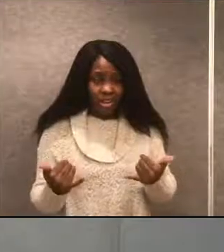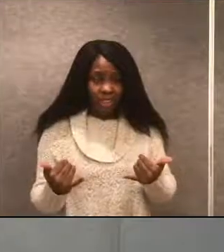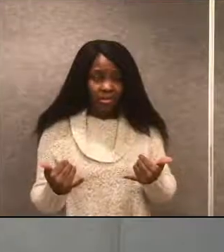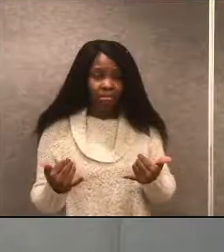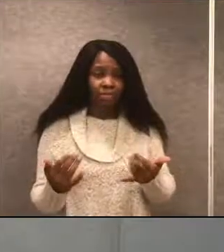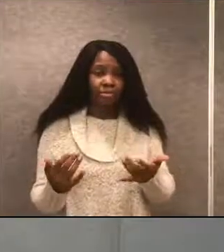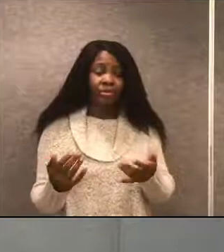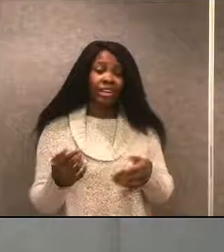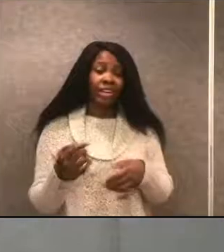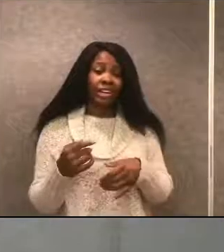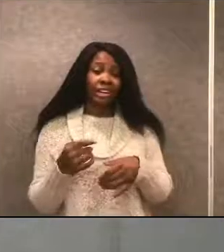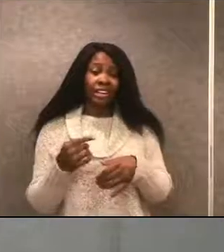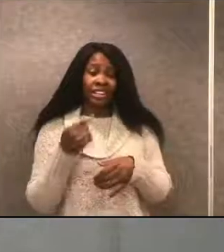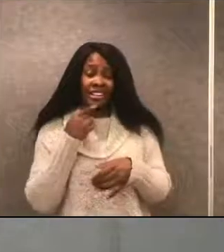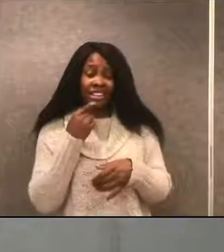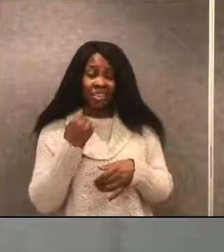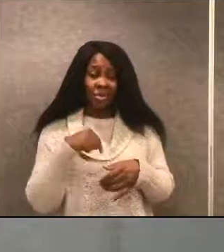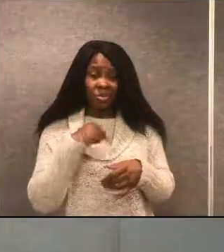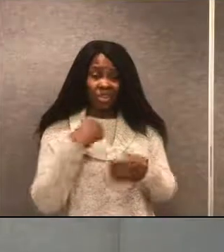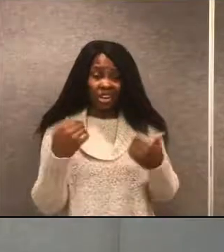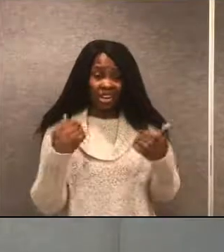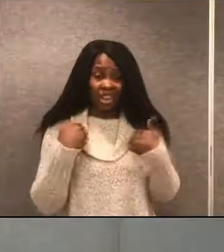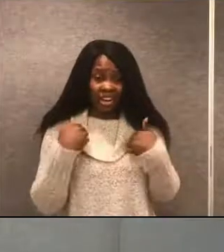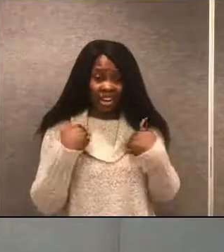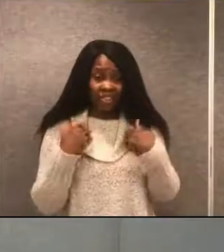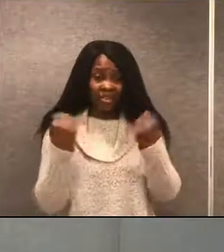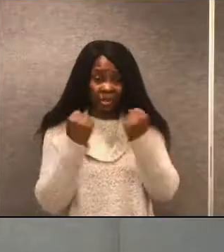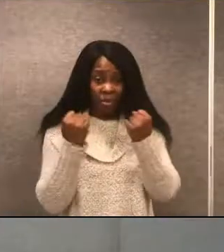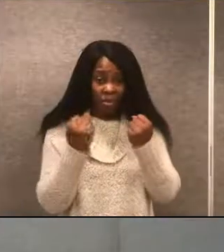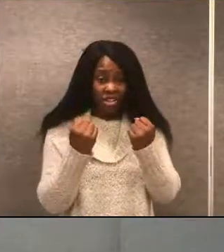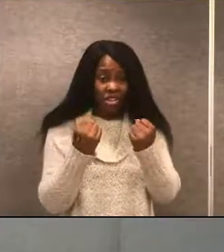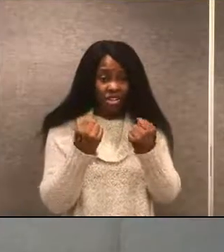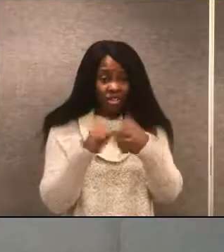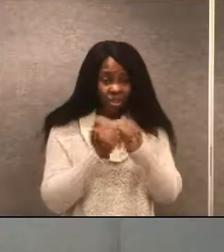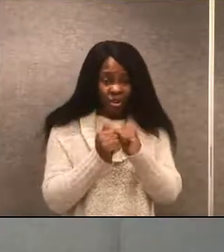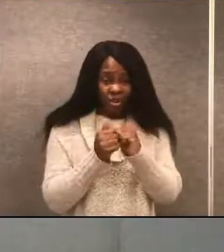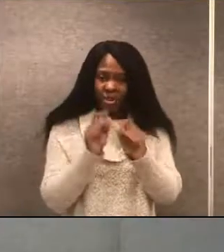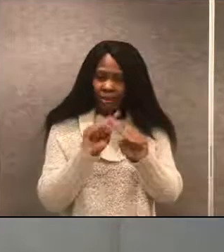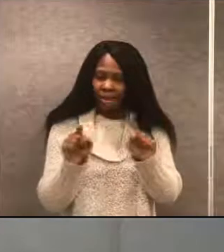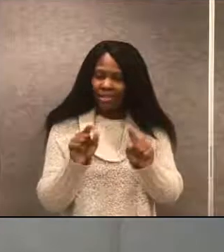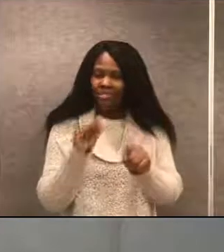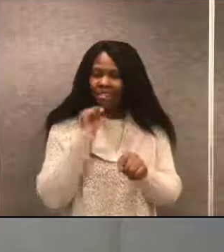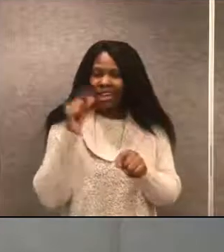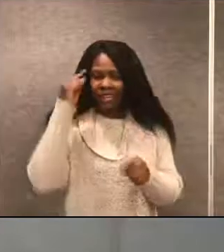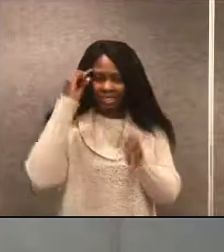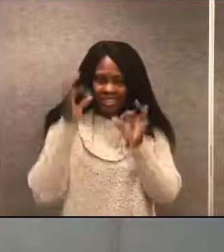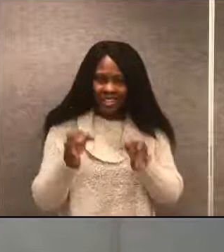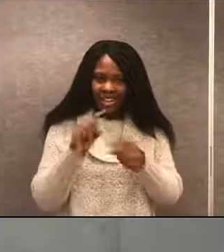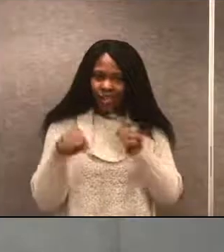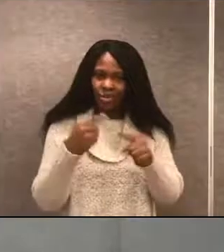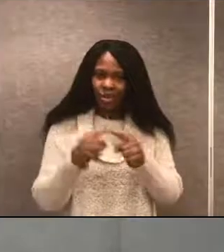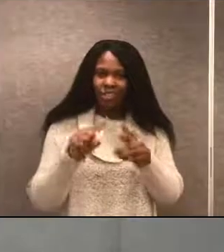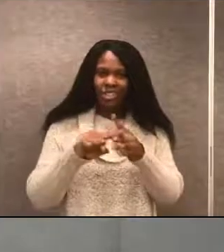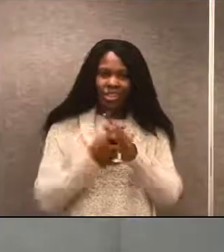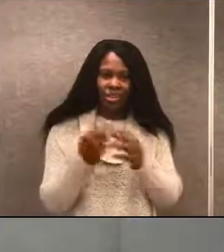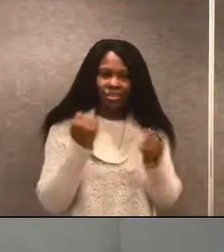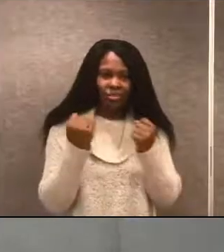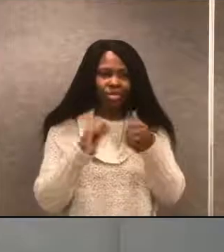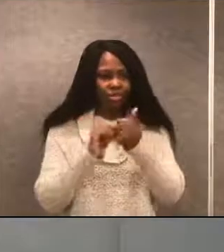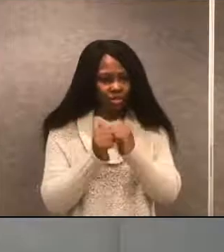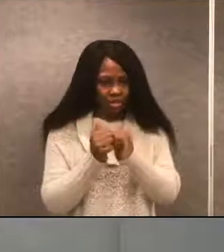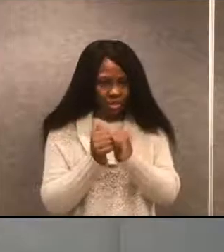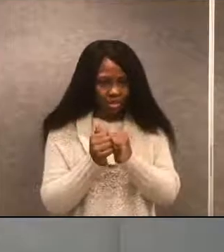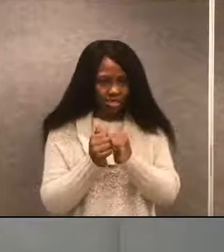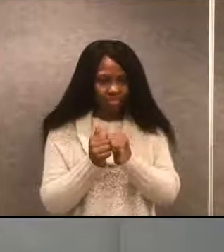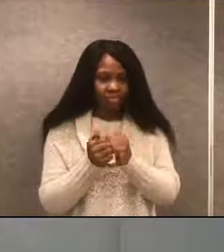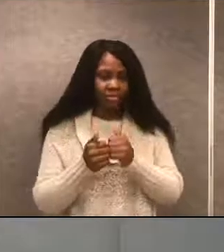we're going to have winter sports, they have not determined when we're going to start the winter sports. So they can actually change the calendar and push winter sports to after February, if that's their choice.